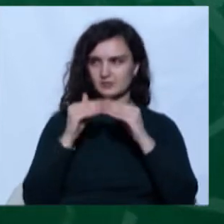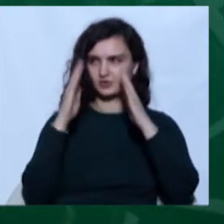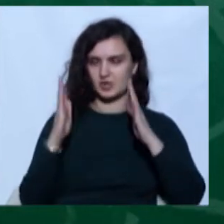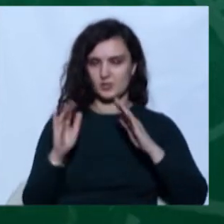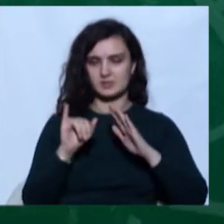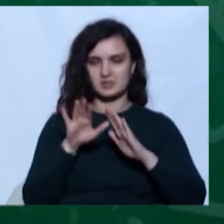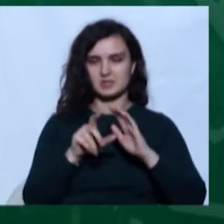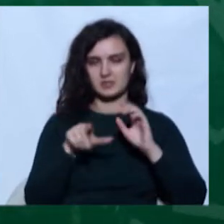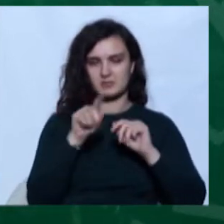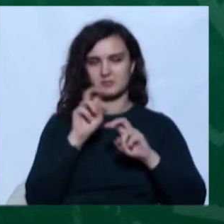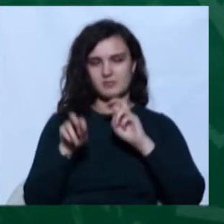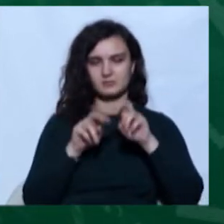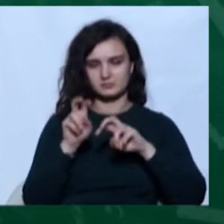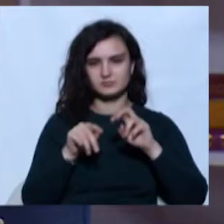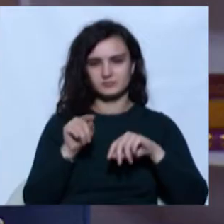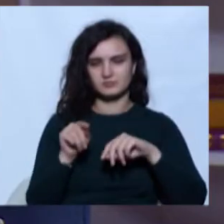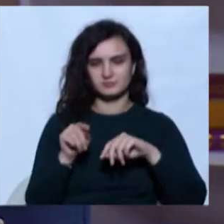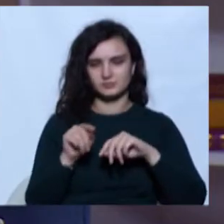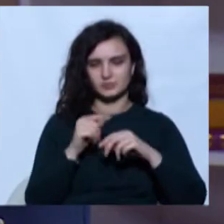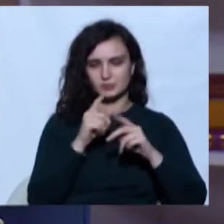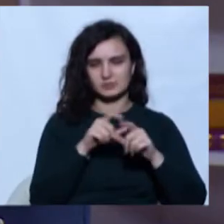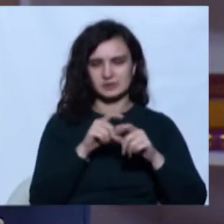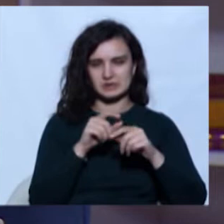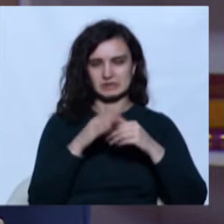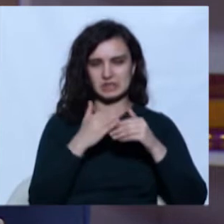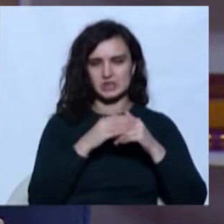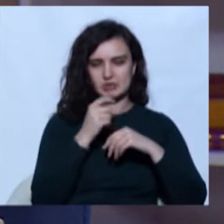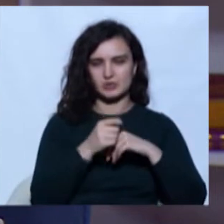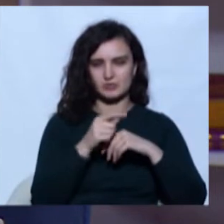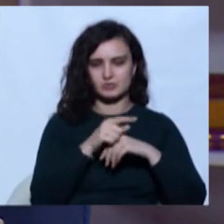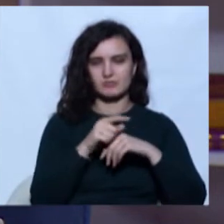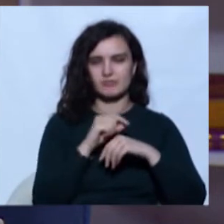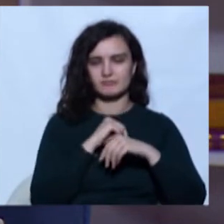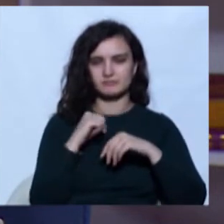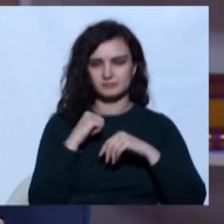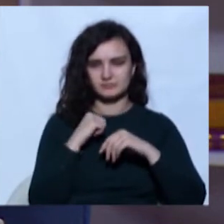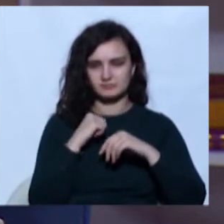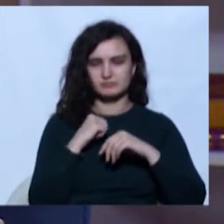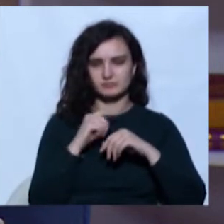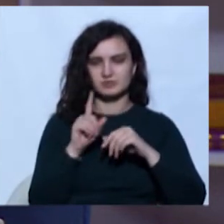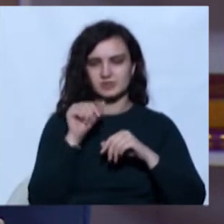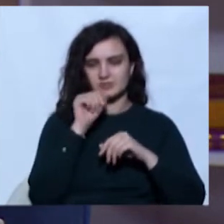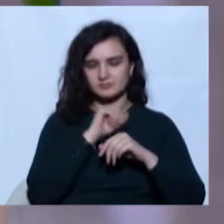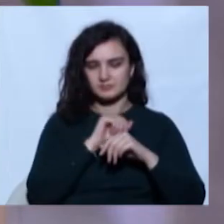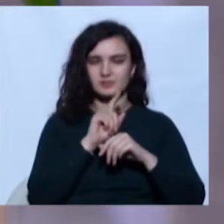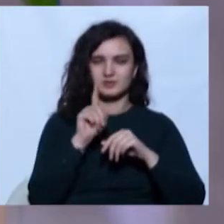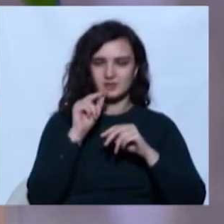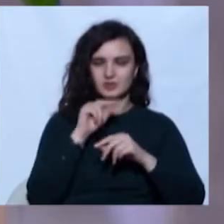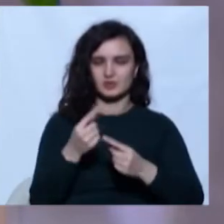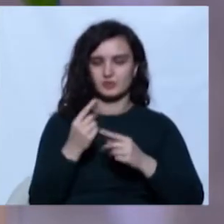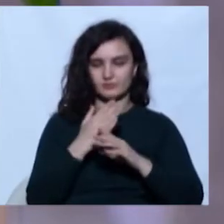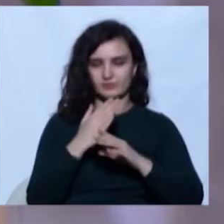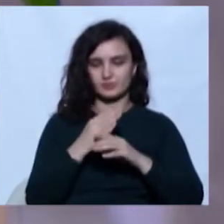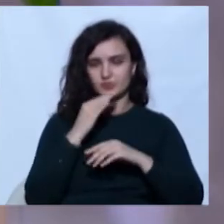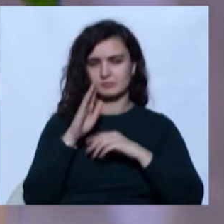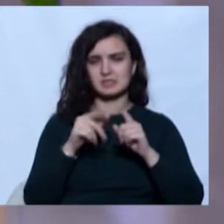where people are legally held to punish them for a crime they are accused of having committed. And our